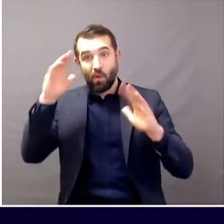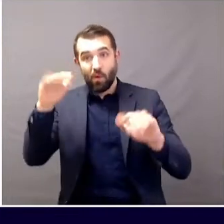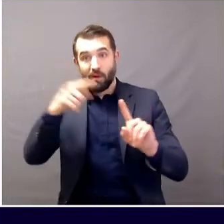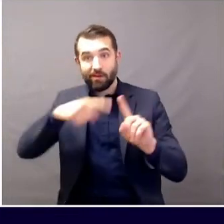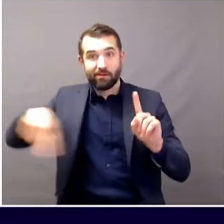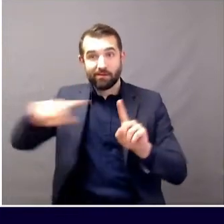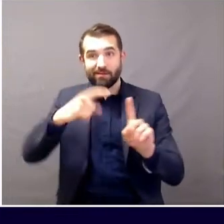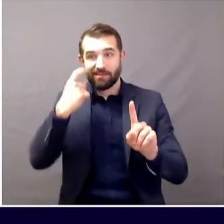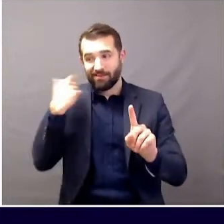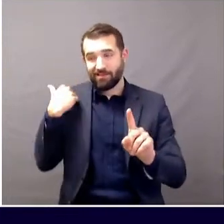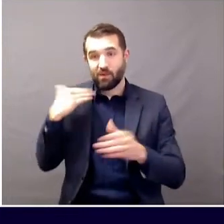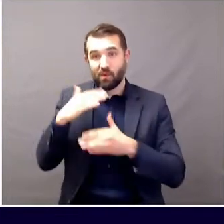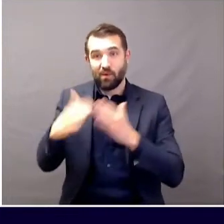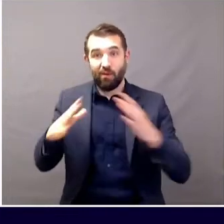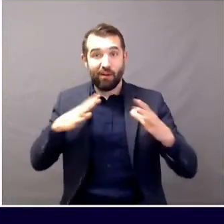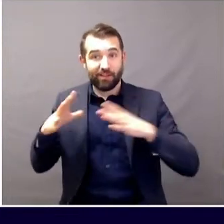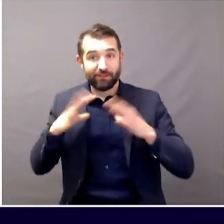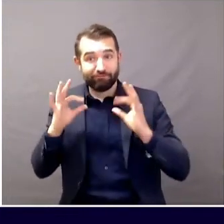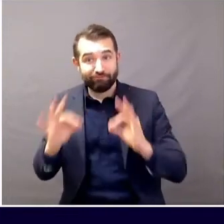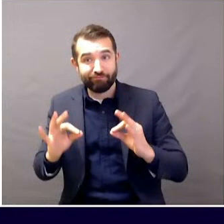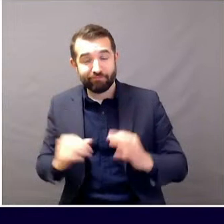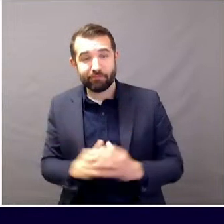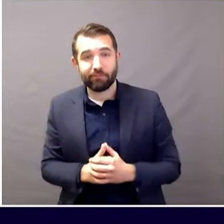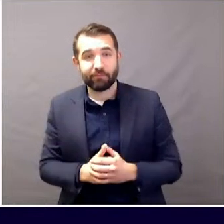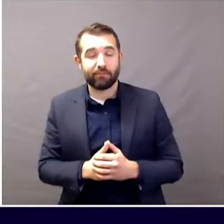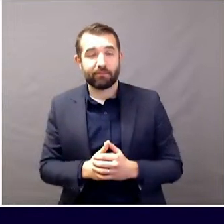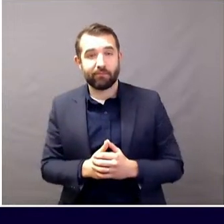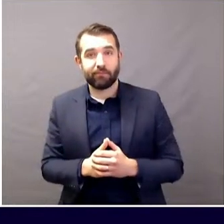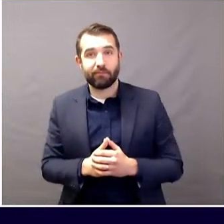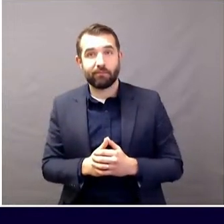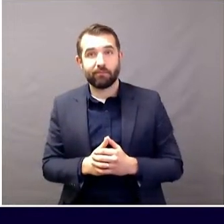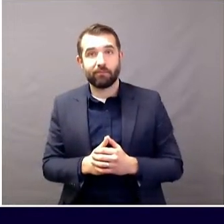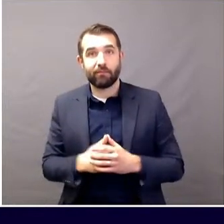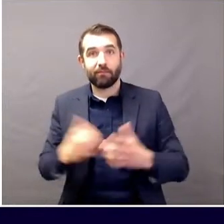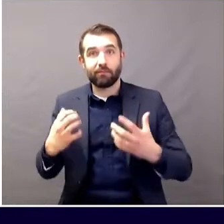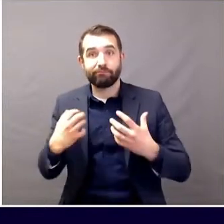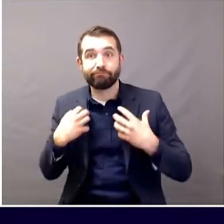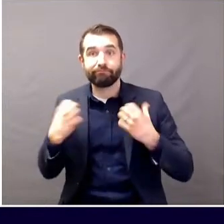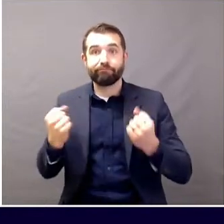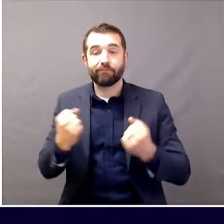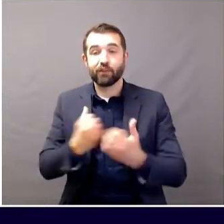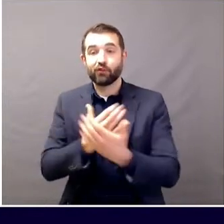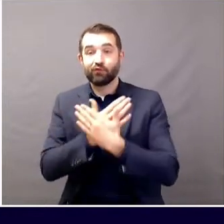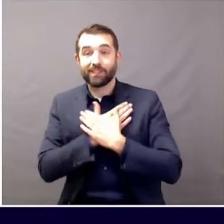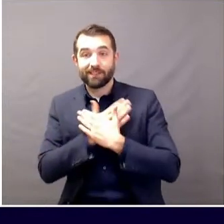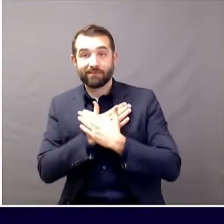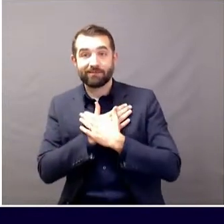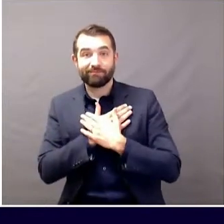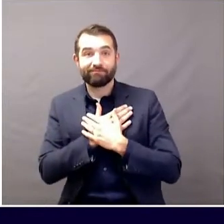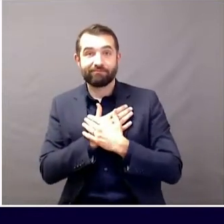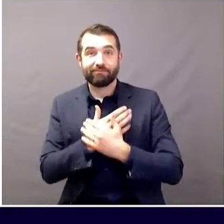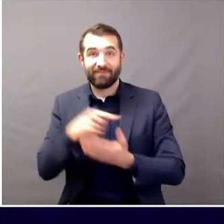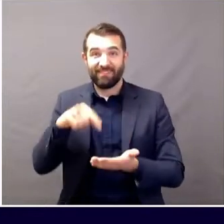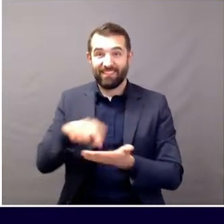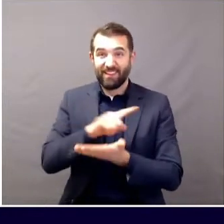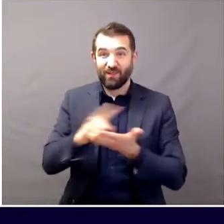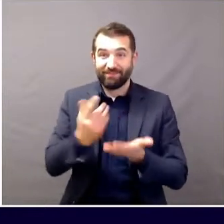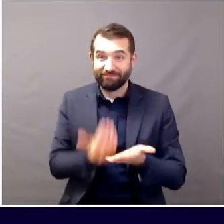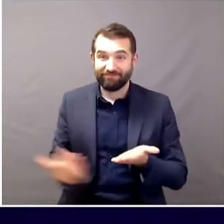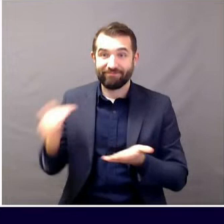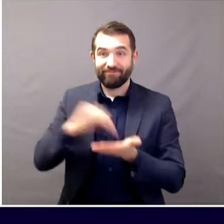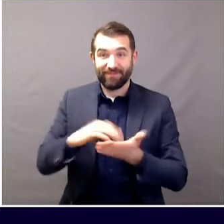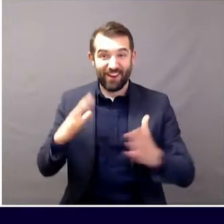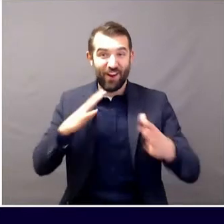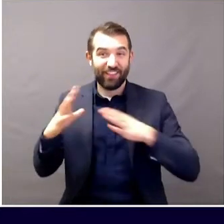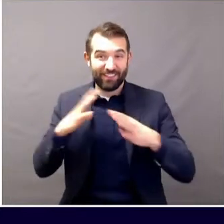helpful and productive holiday week. I hope you got to recharge a little bit. We've got another holiday week coming up. We will be joining you this